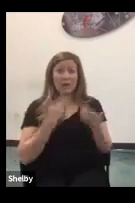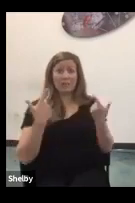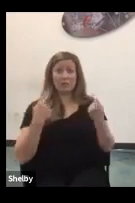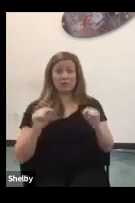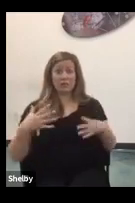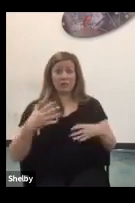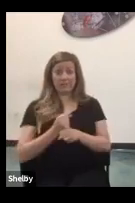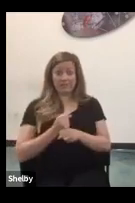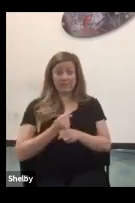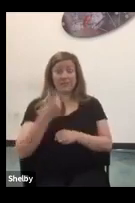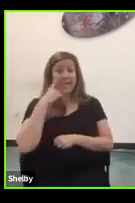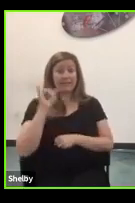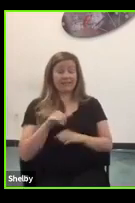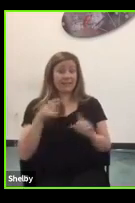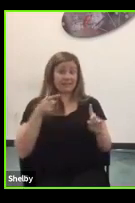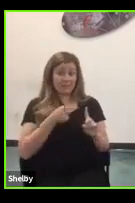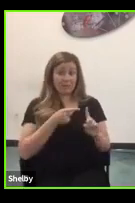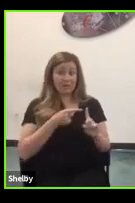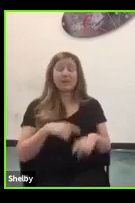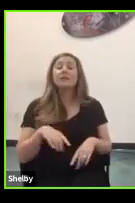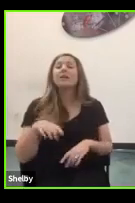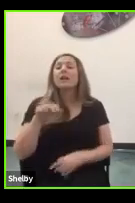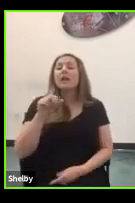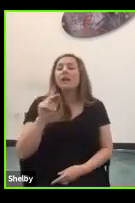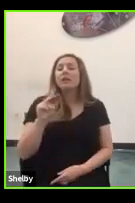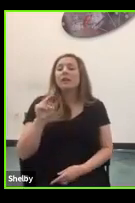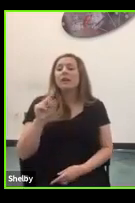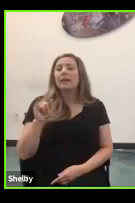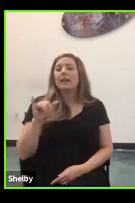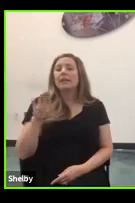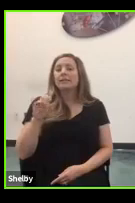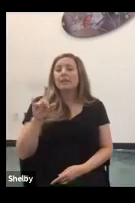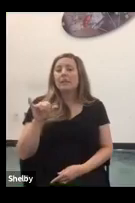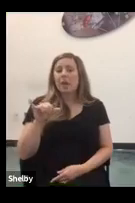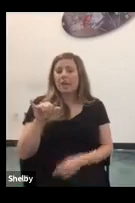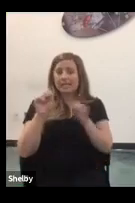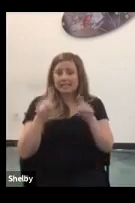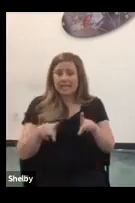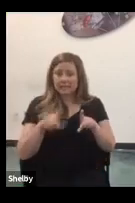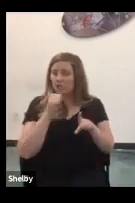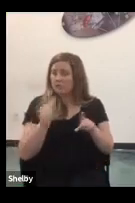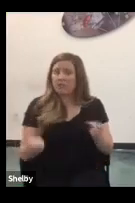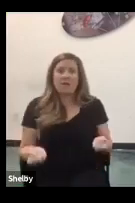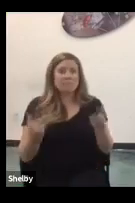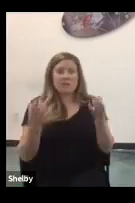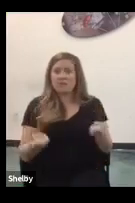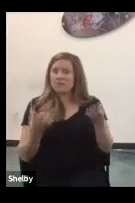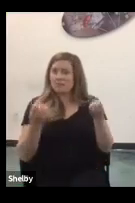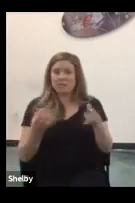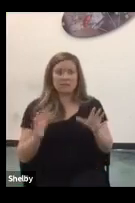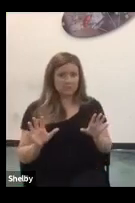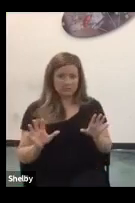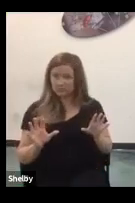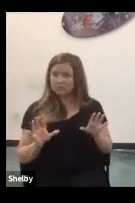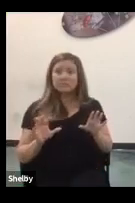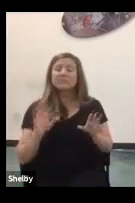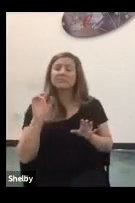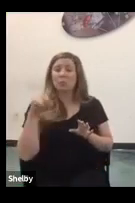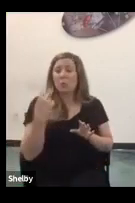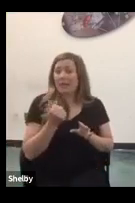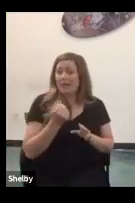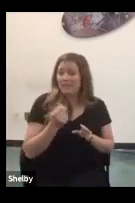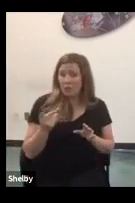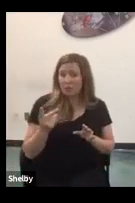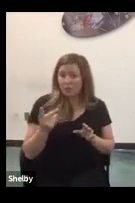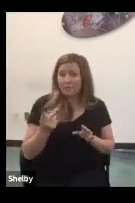And I think that is the take home point, is that antibody tests exist, not in high quantities, and they shouldn't exist here in high quantities right now because we